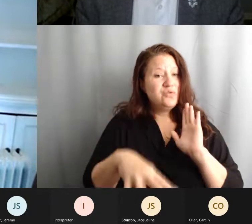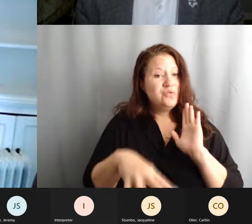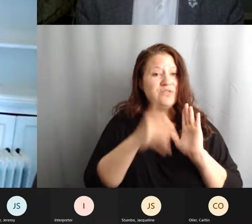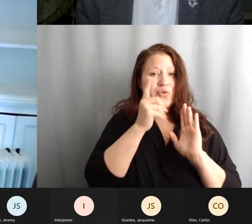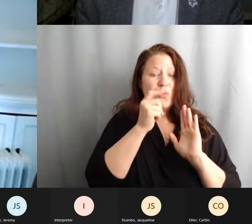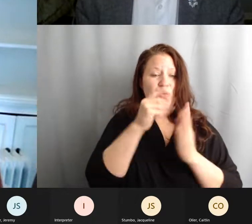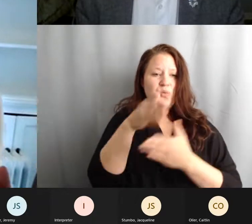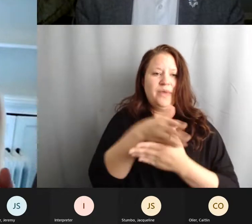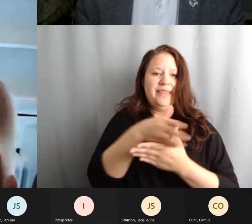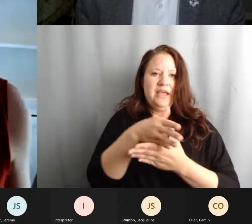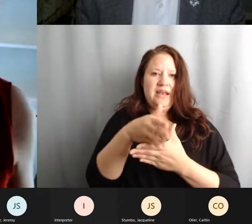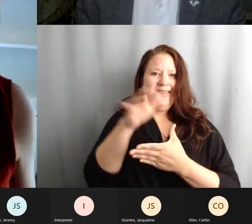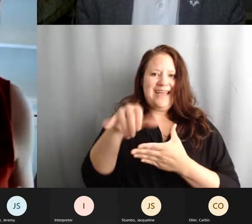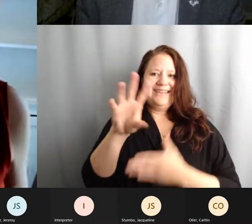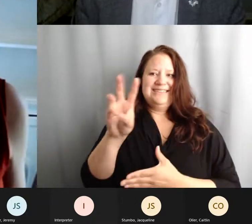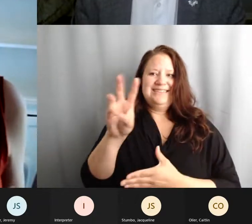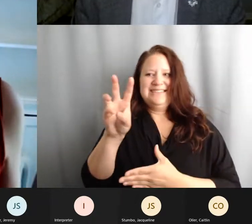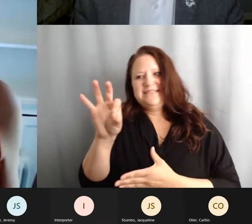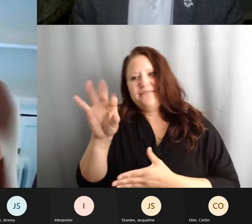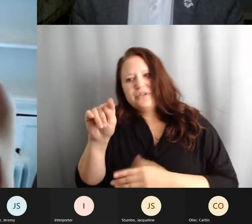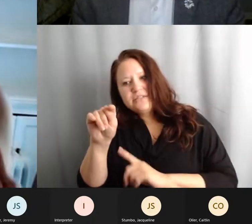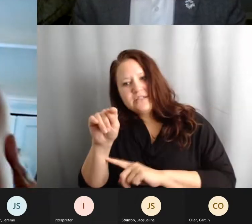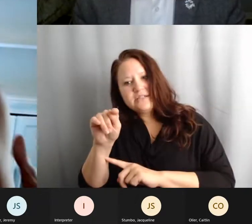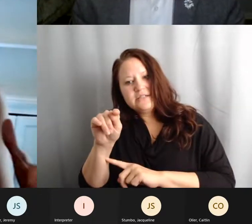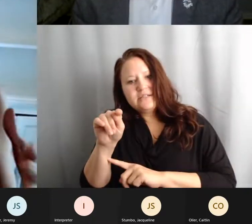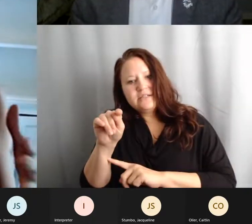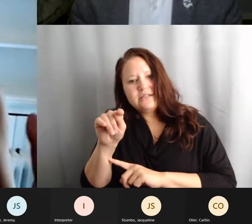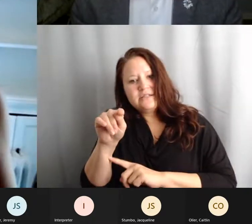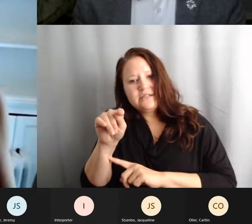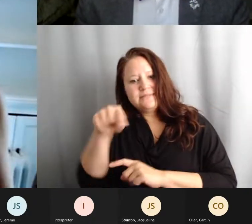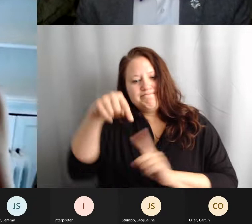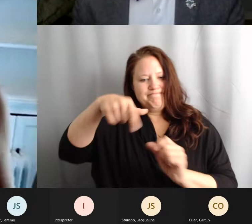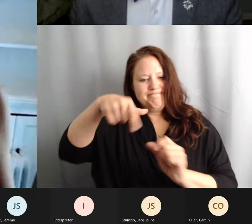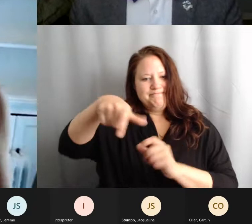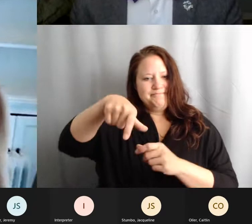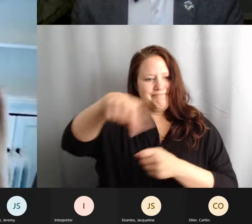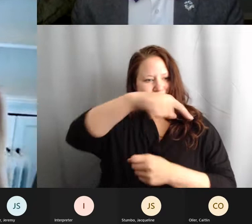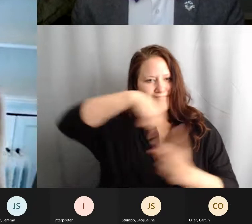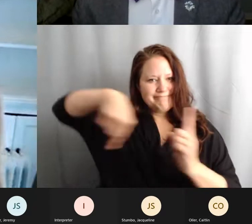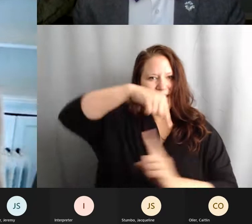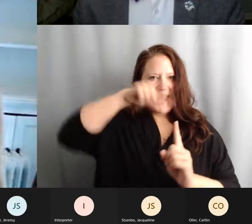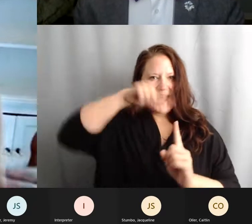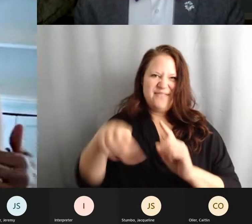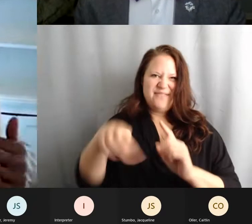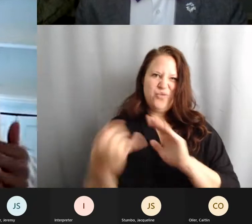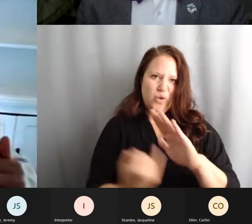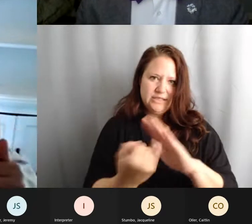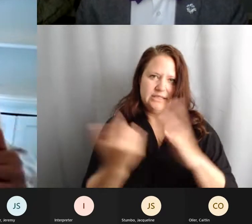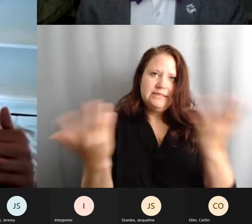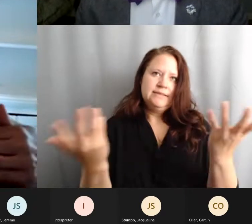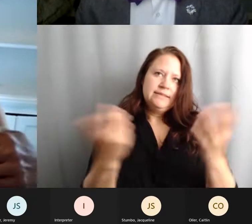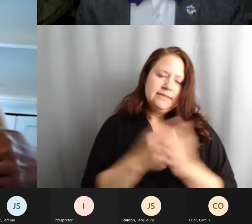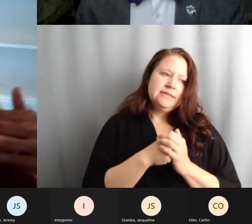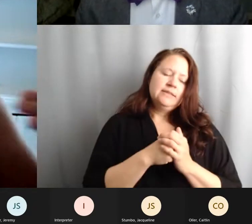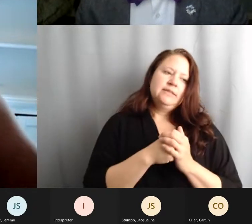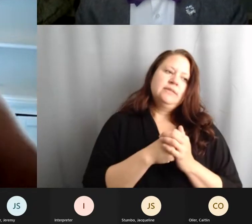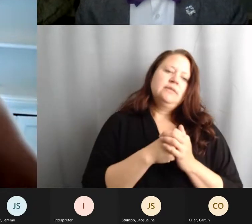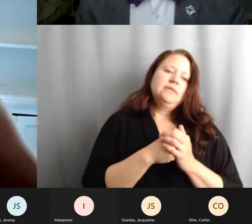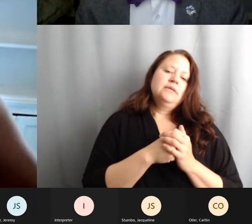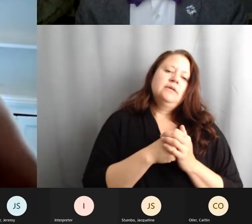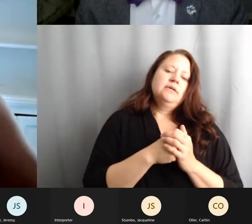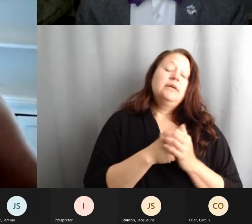be within that 6 foot perimeter that they would have to quarantine. One of the reasons why we've